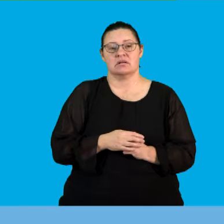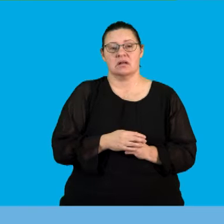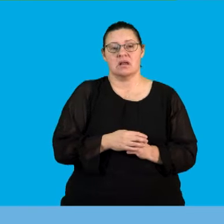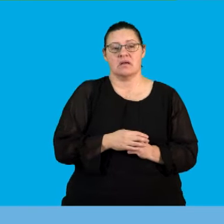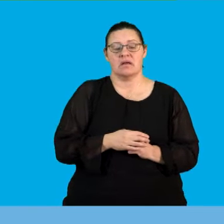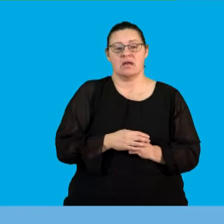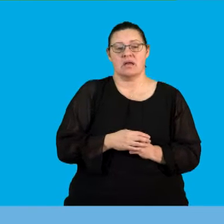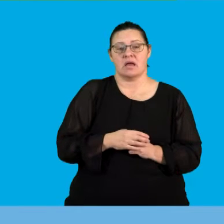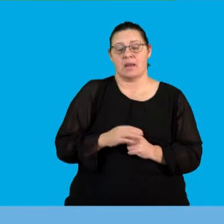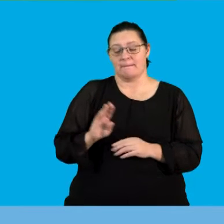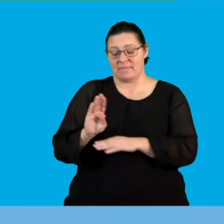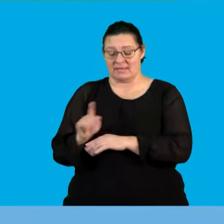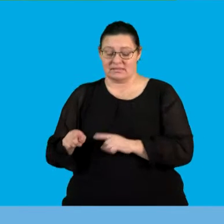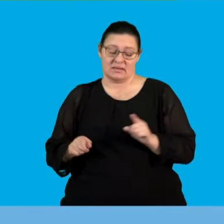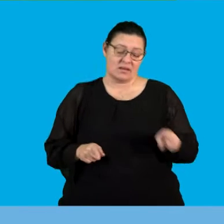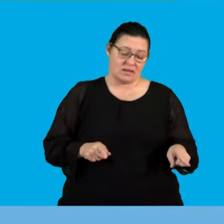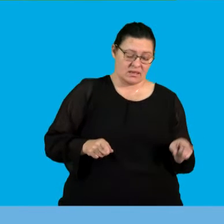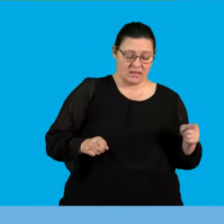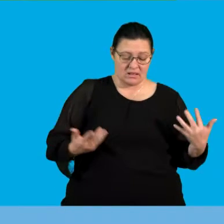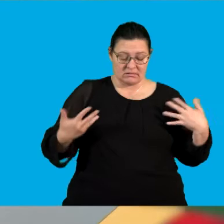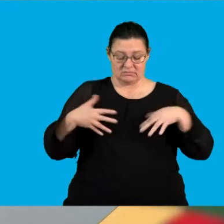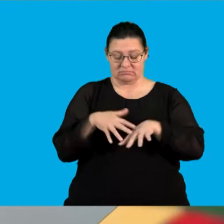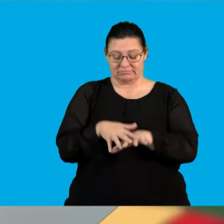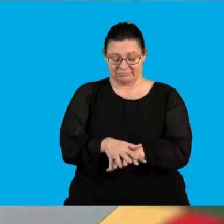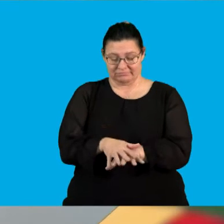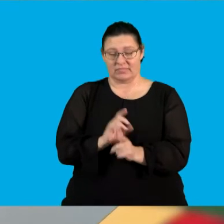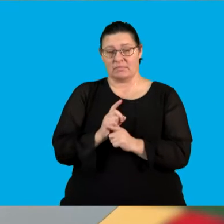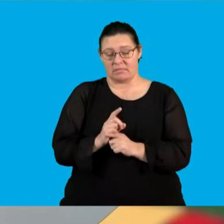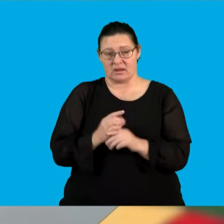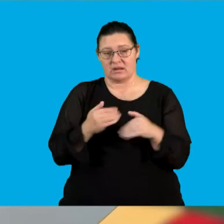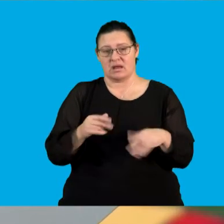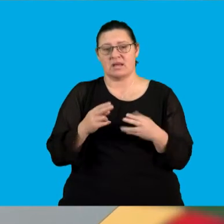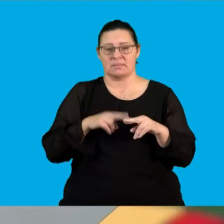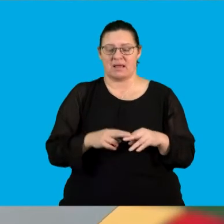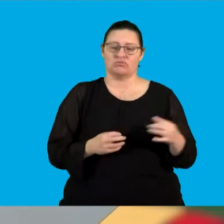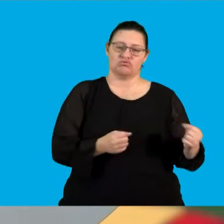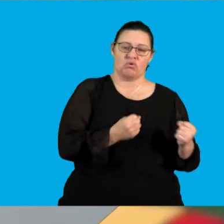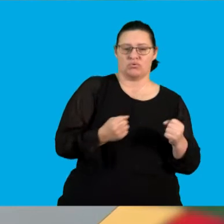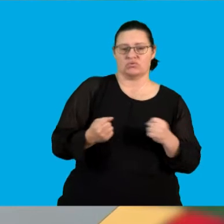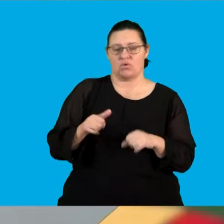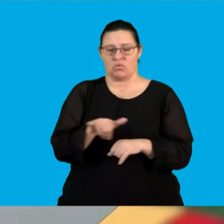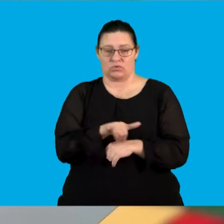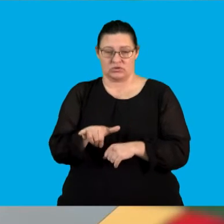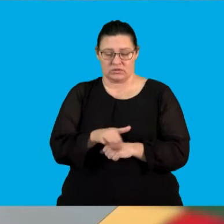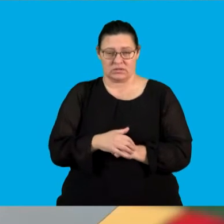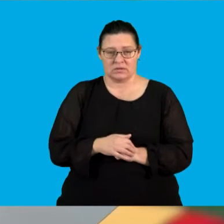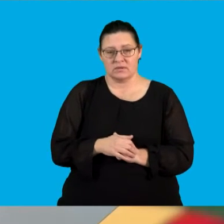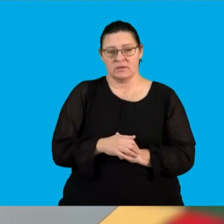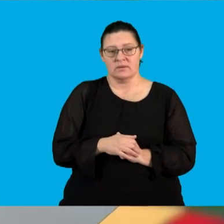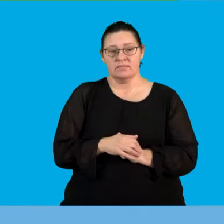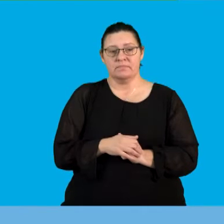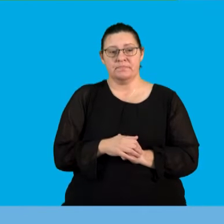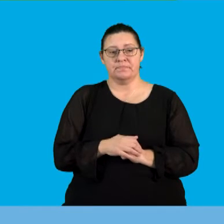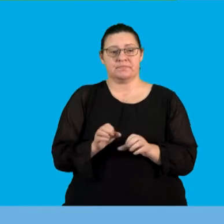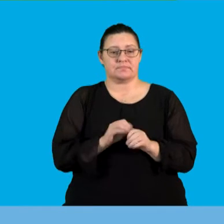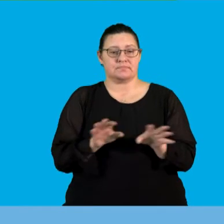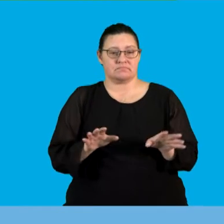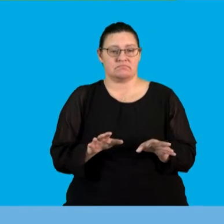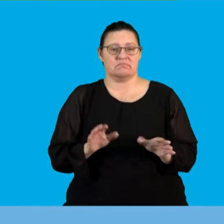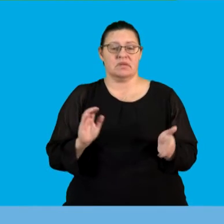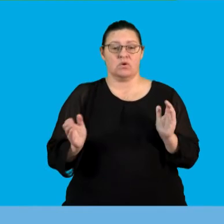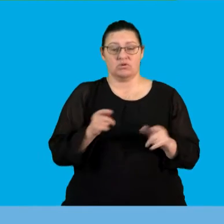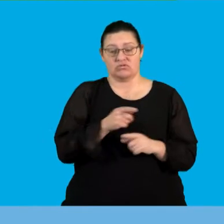base react, they are going to neutralize each other. Again, that is dependent on the strength of the two substances. Now, the general weight